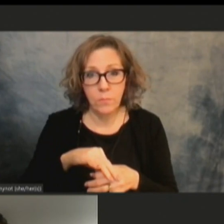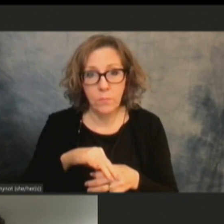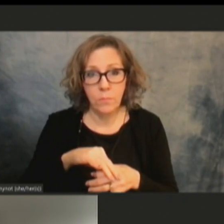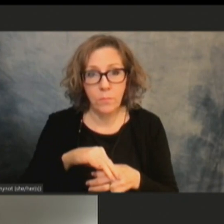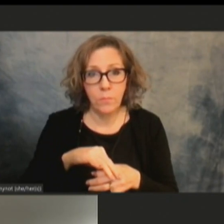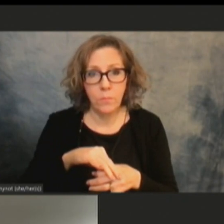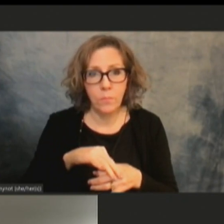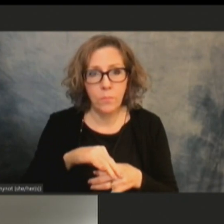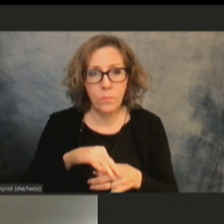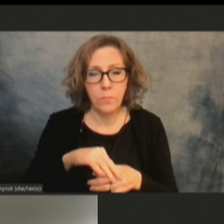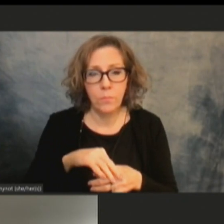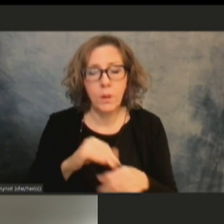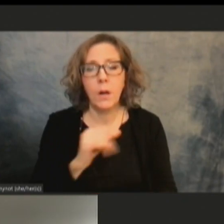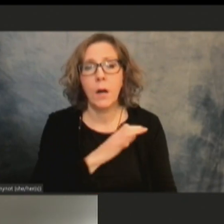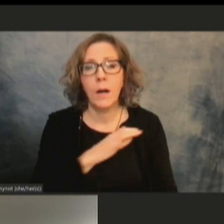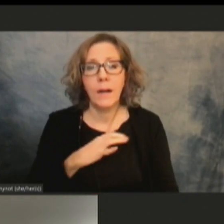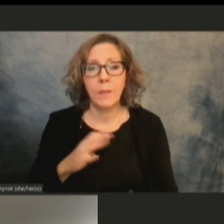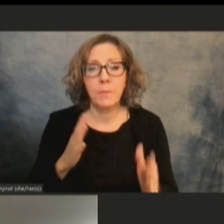The commissioner